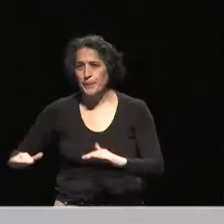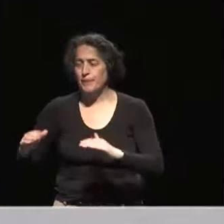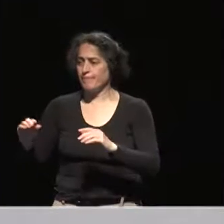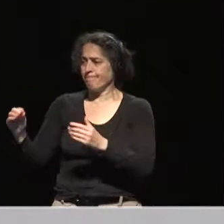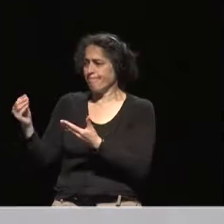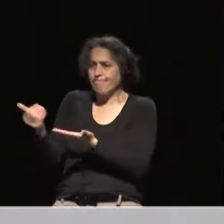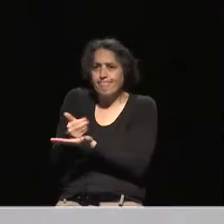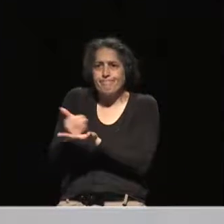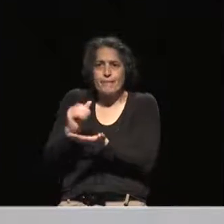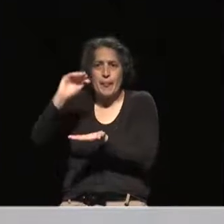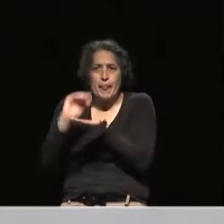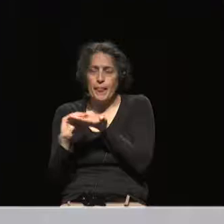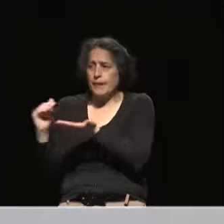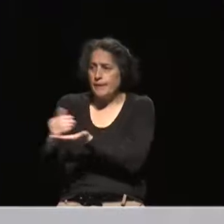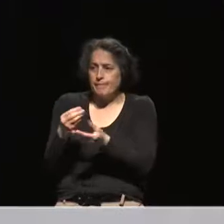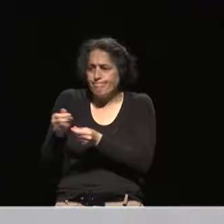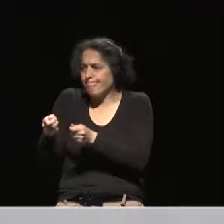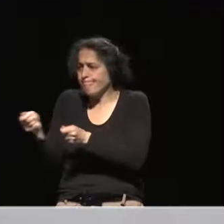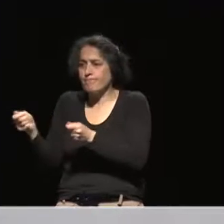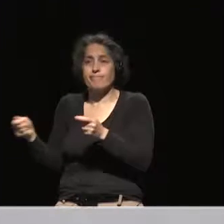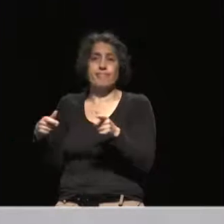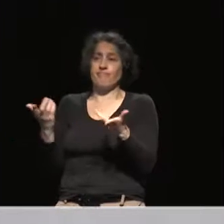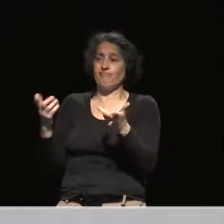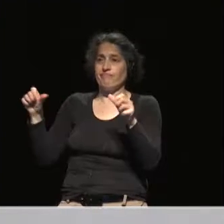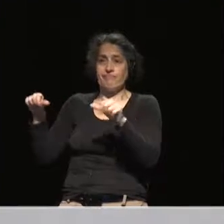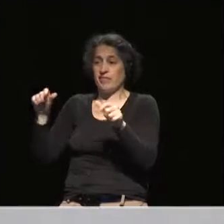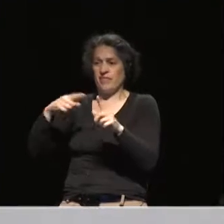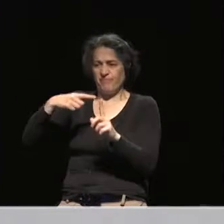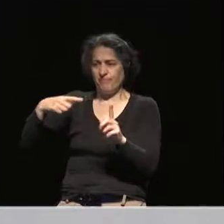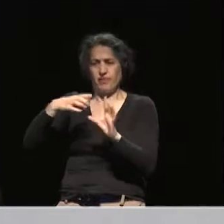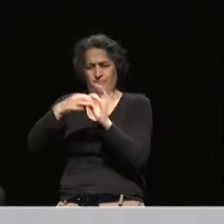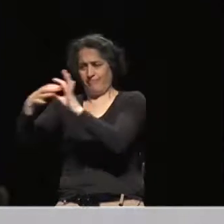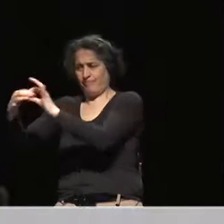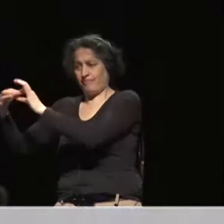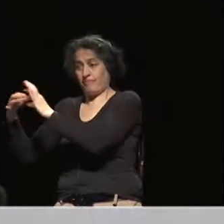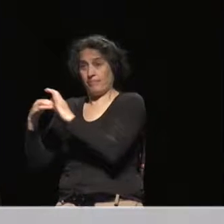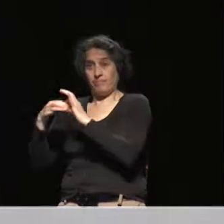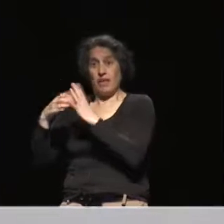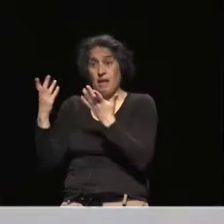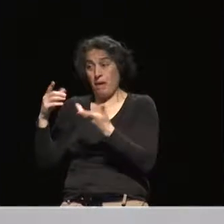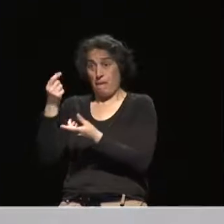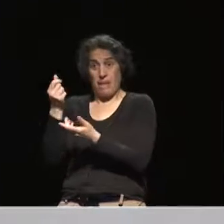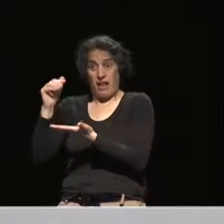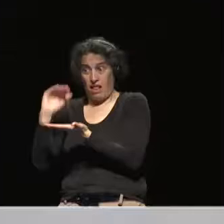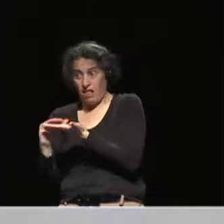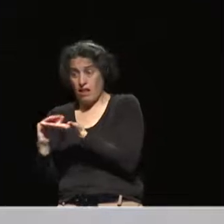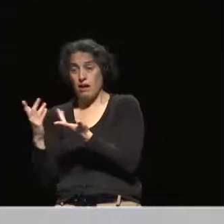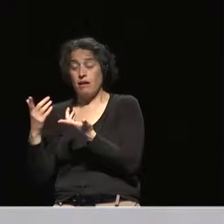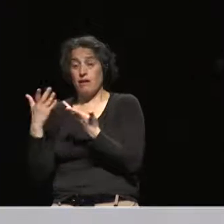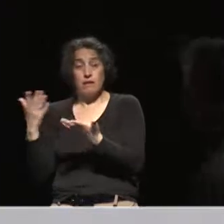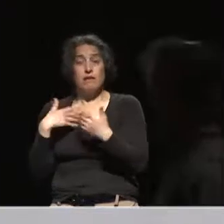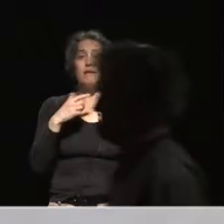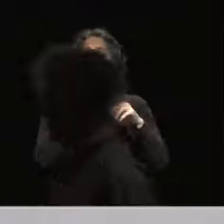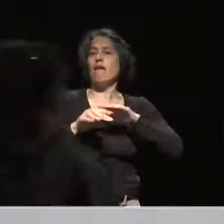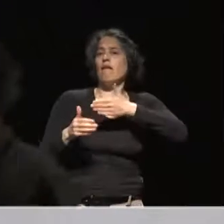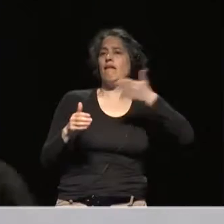people tell me, well, we don't want to invest because your state is corrupt." It's a vicious circle. And just imagine how long it would take to turn that